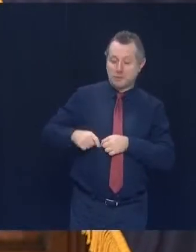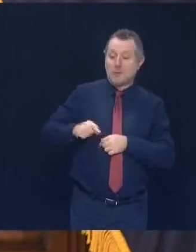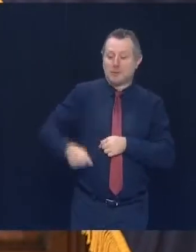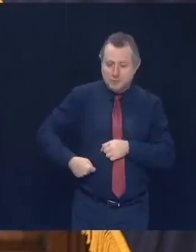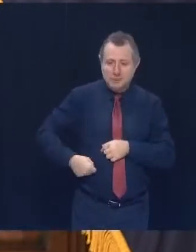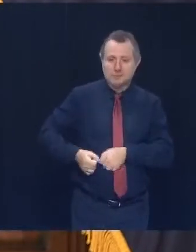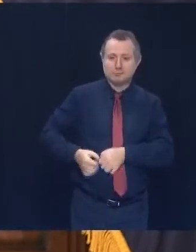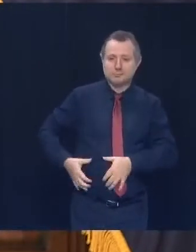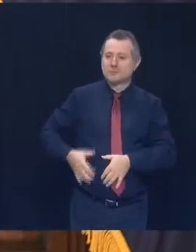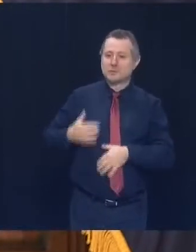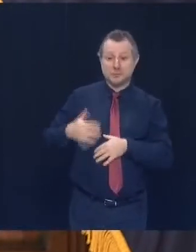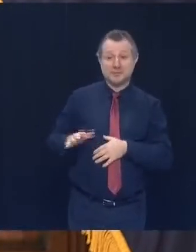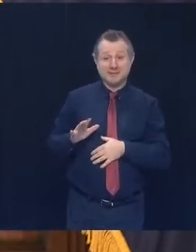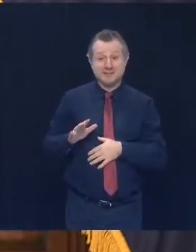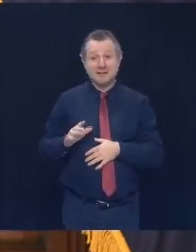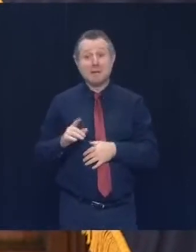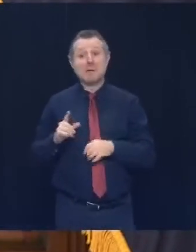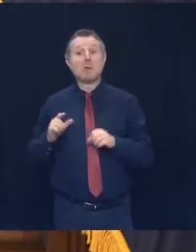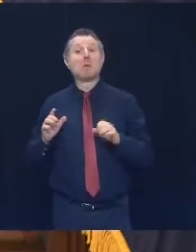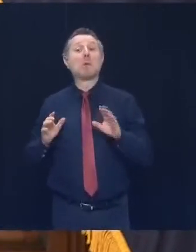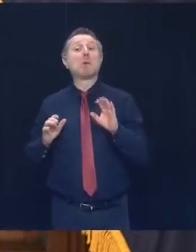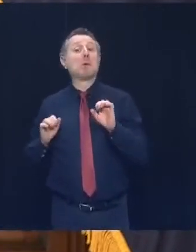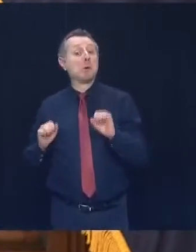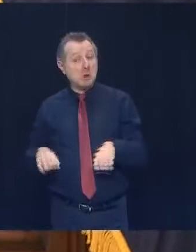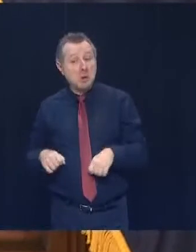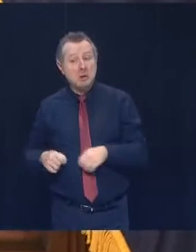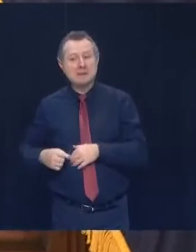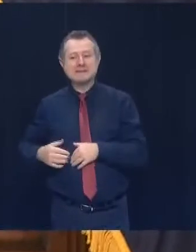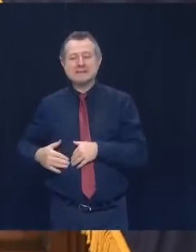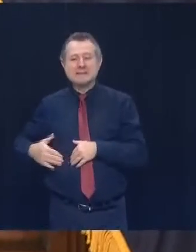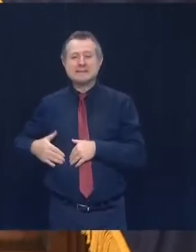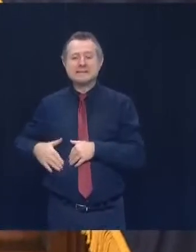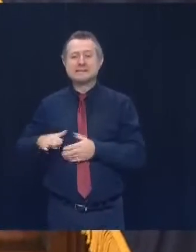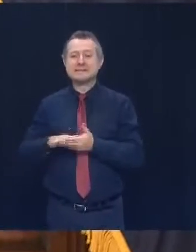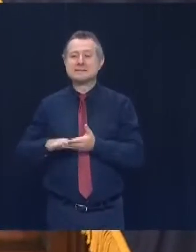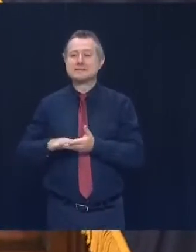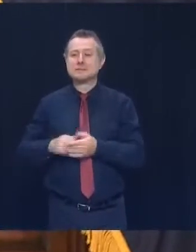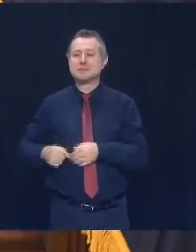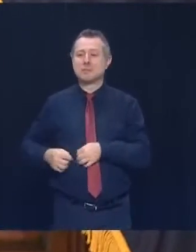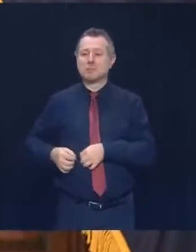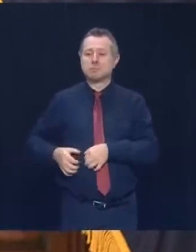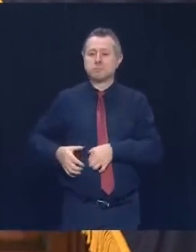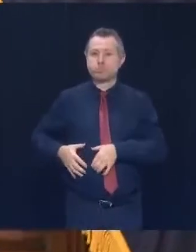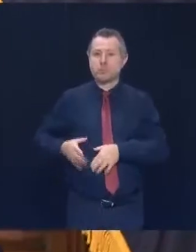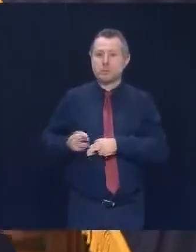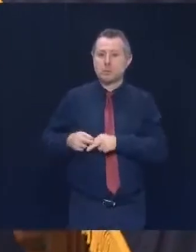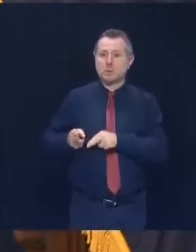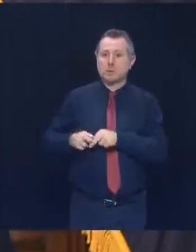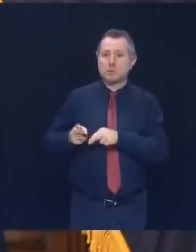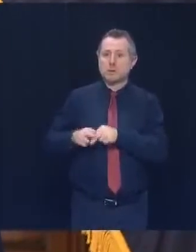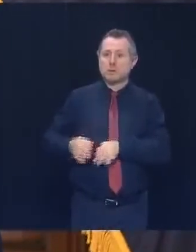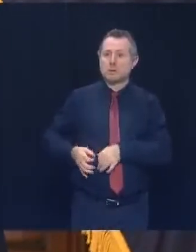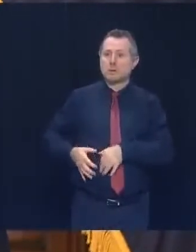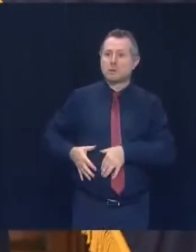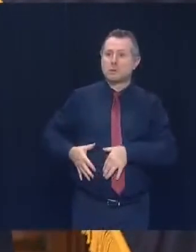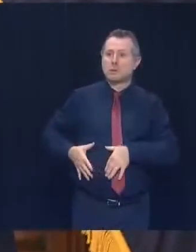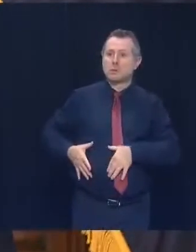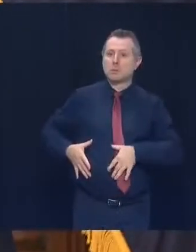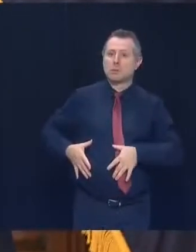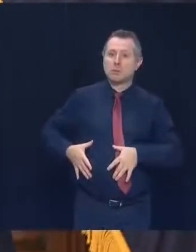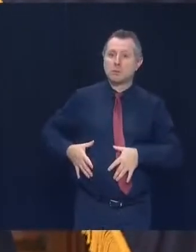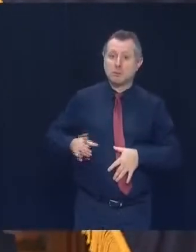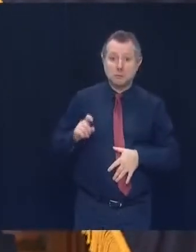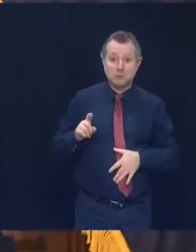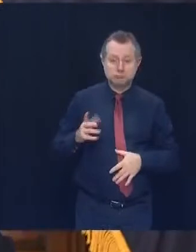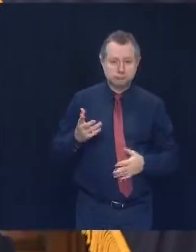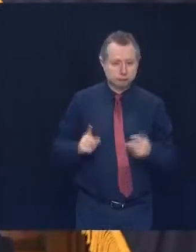Could there be a circumstance where you can't contain them, and they grow, and they grow, and they grow, and then you're now into